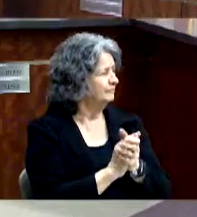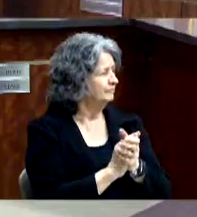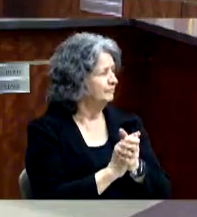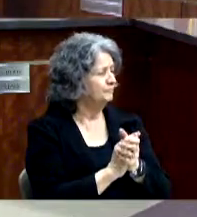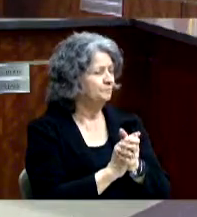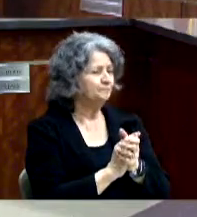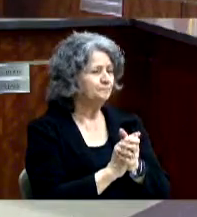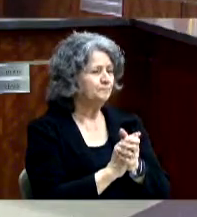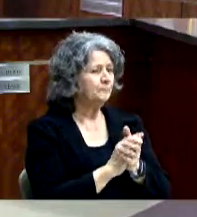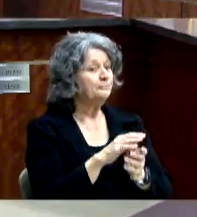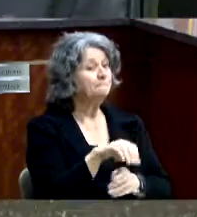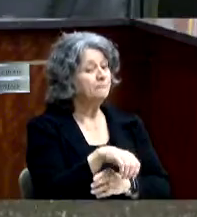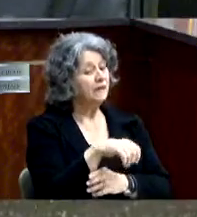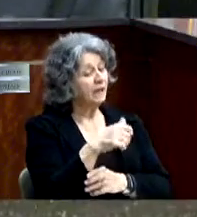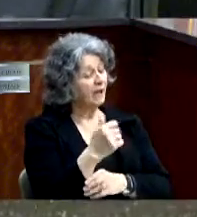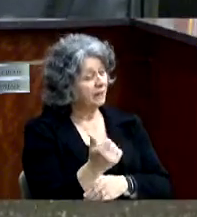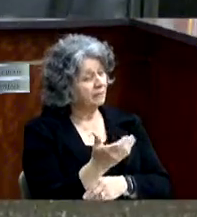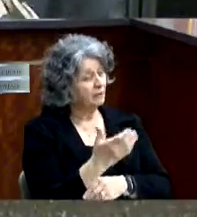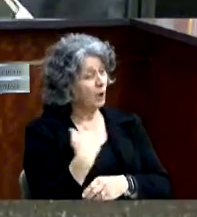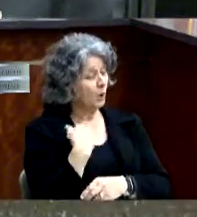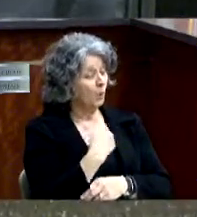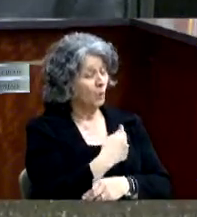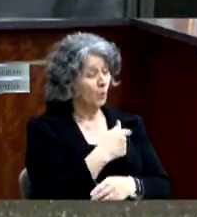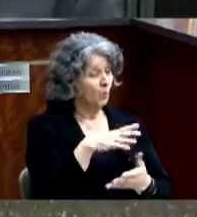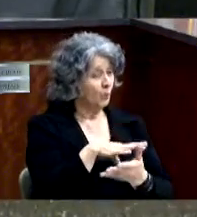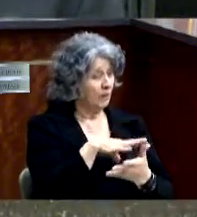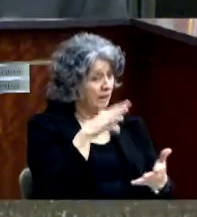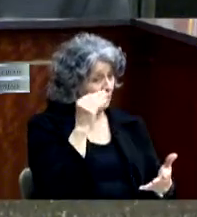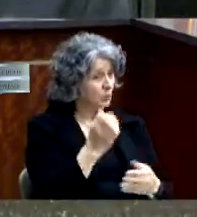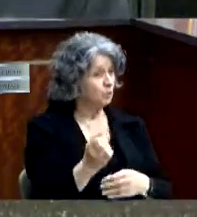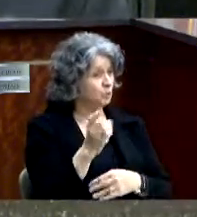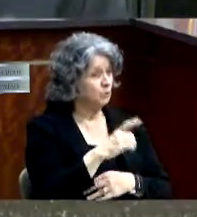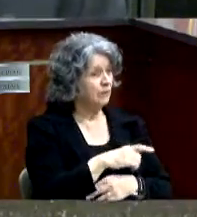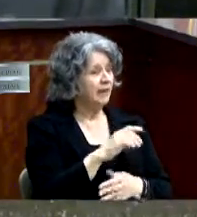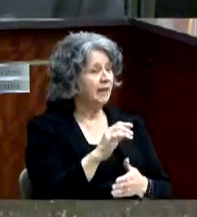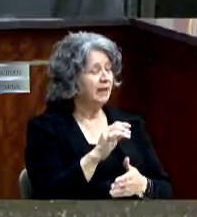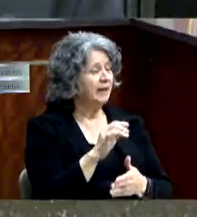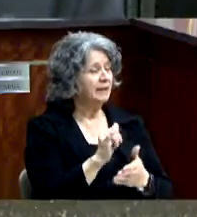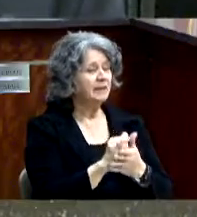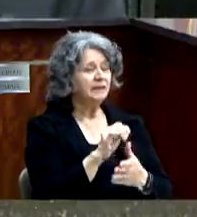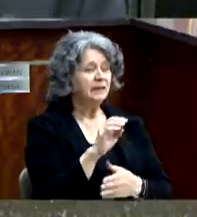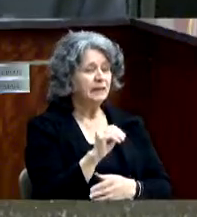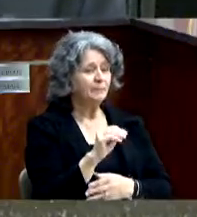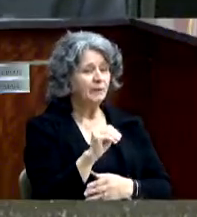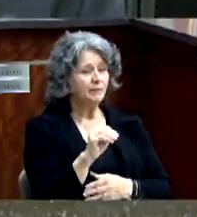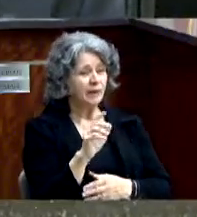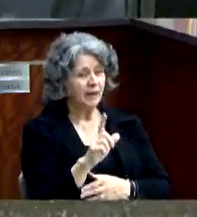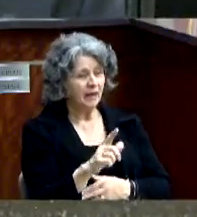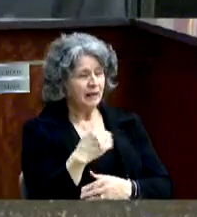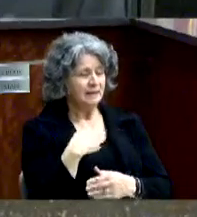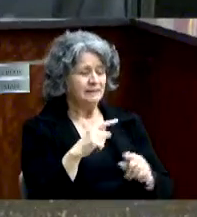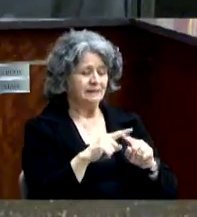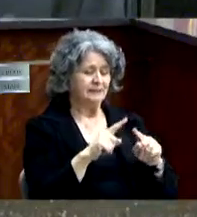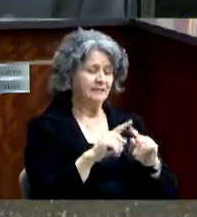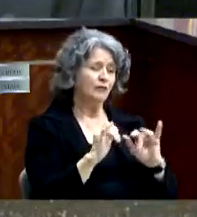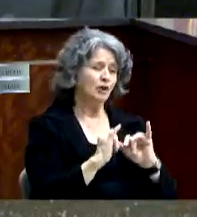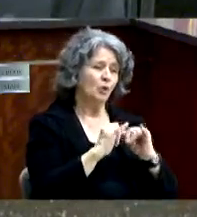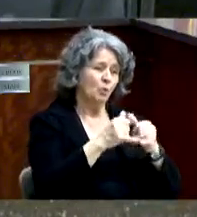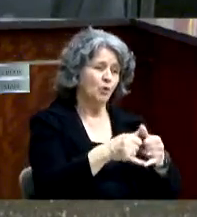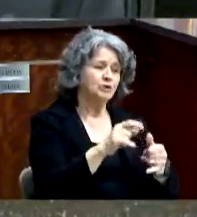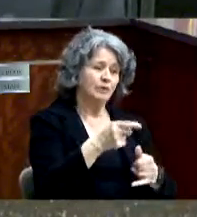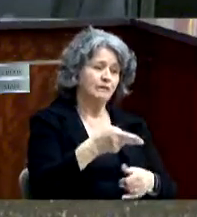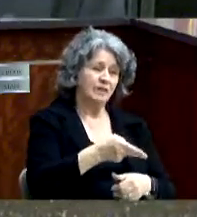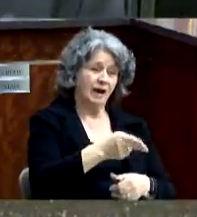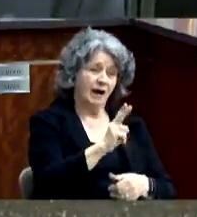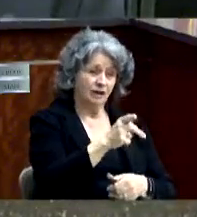The other announcement we learned today, excuse me, that the Maryland Municipal League has different awards. One of the highest awards you can get